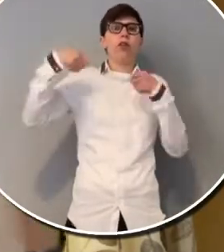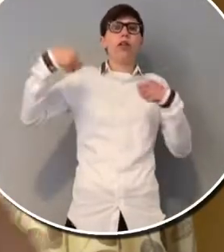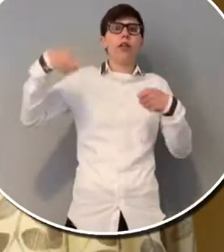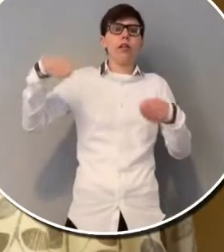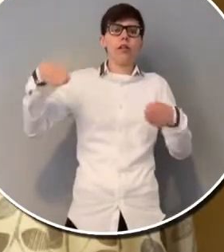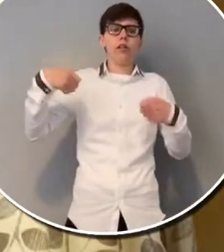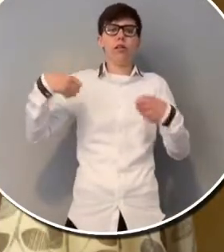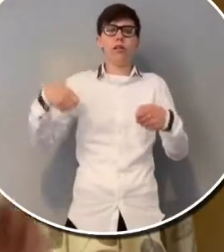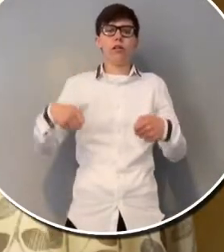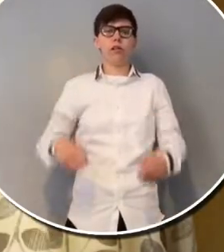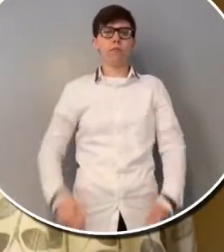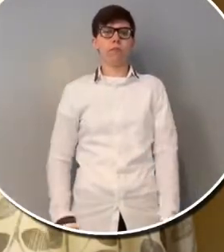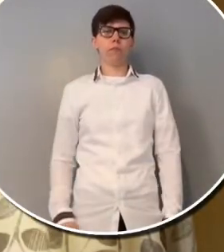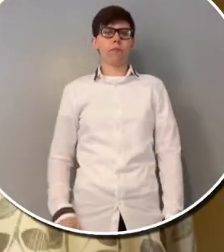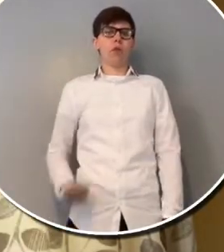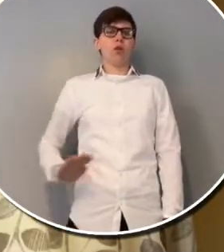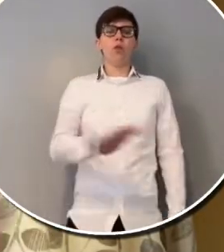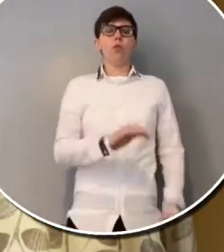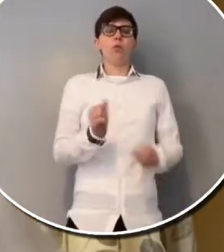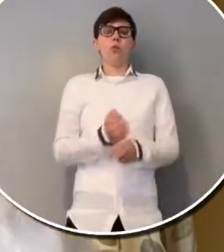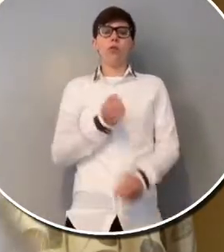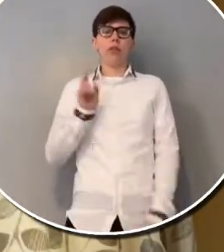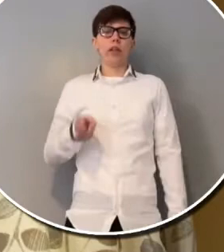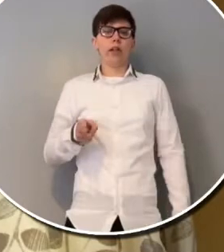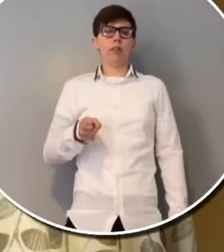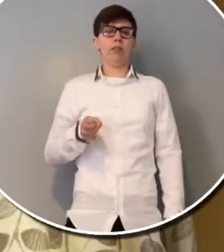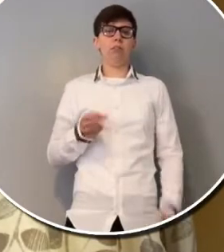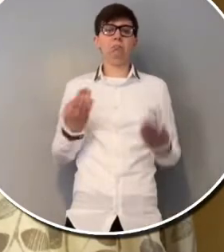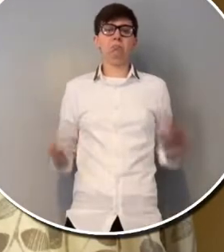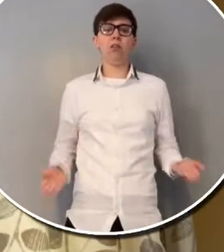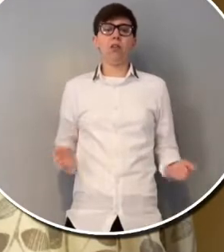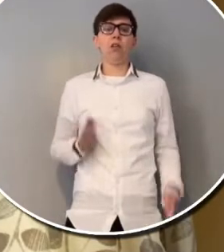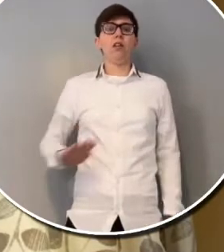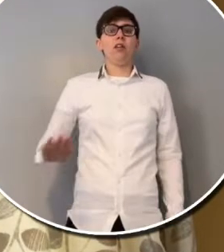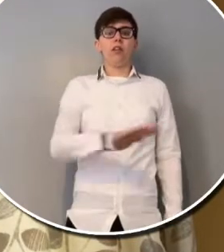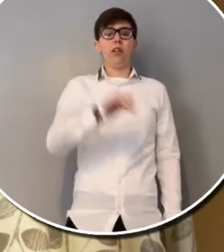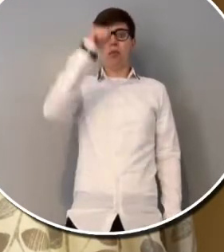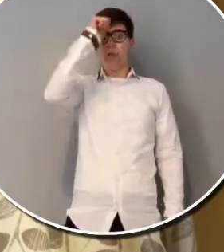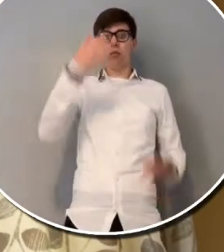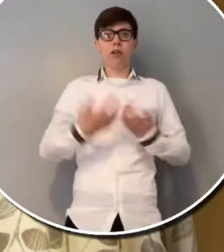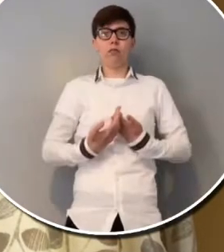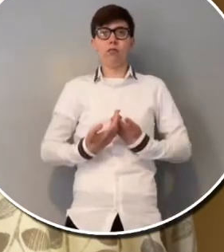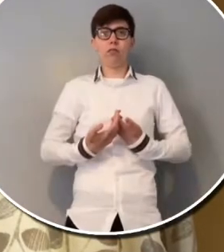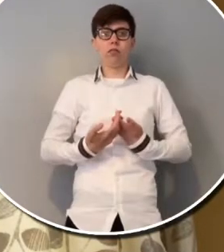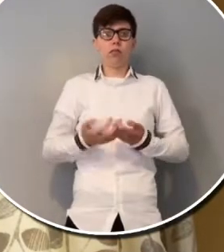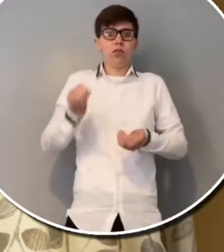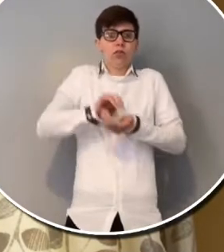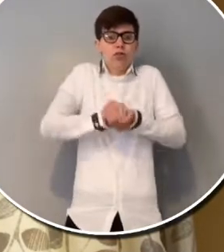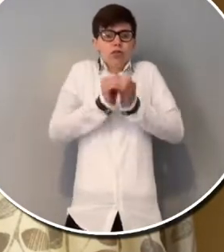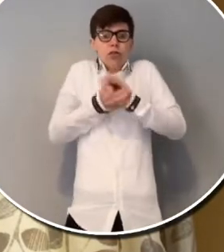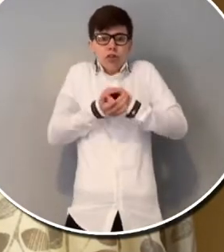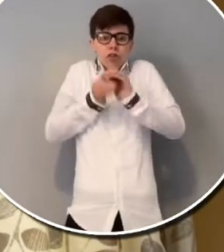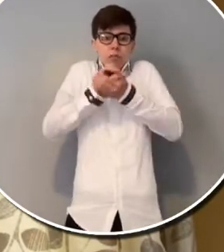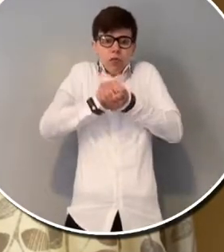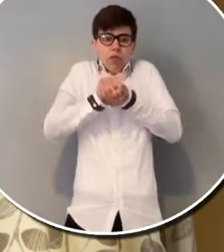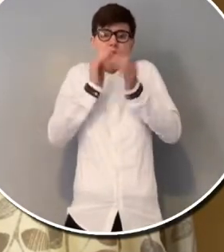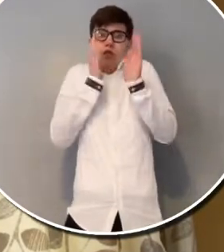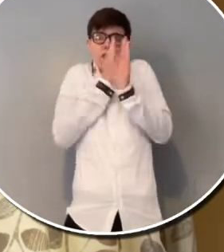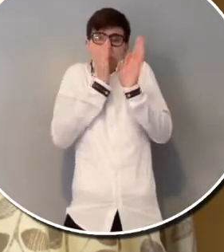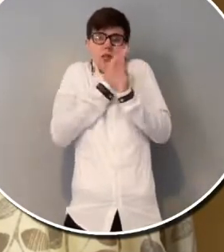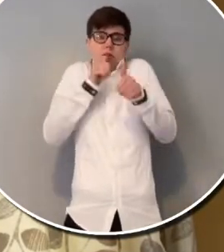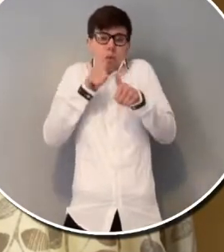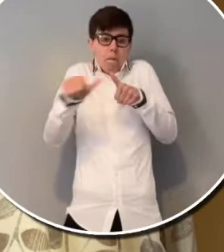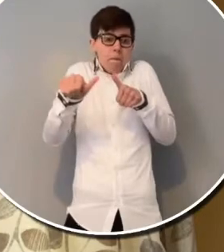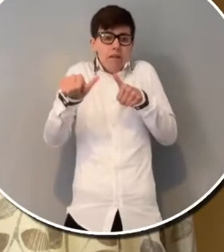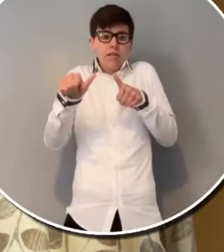will. Pull your scarf out and give it a little shake. Should we have another go at that now we know how it goes? Right, scrunch